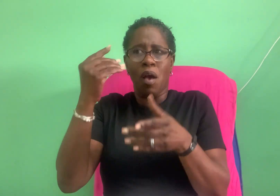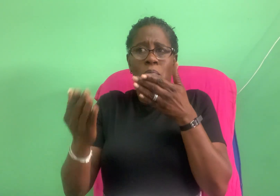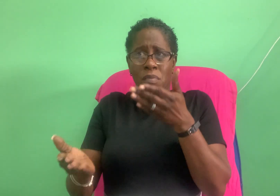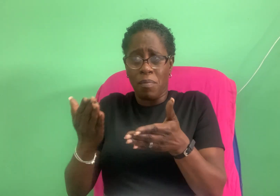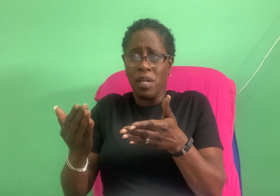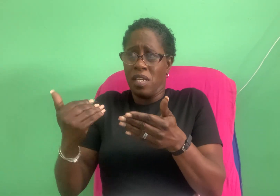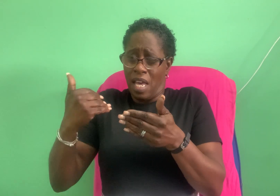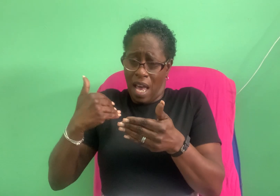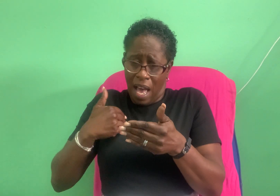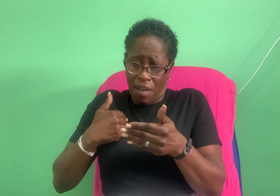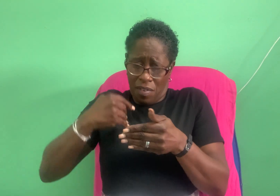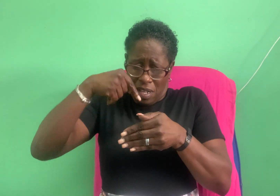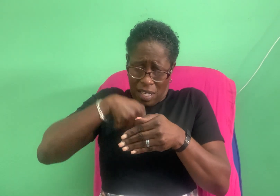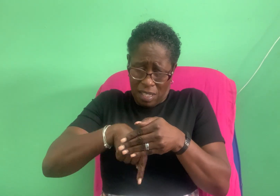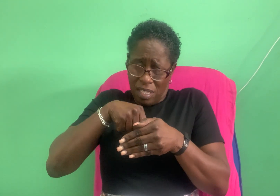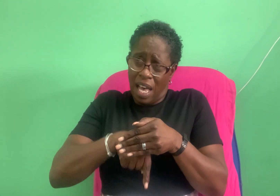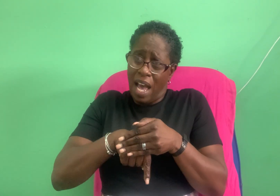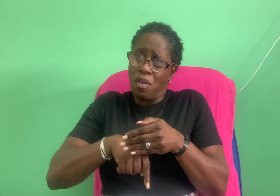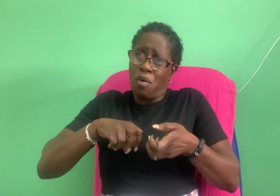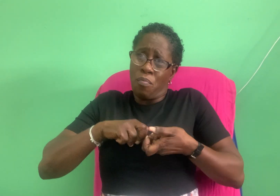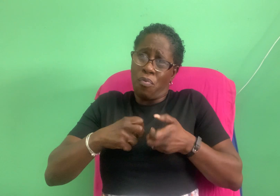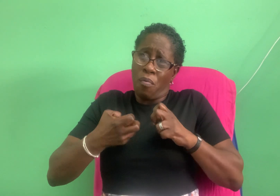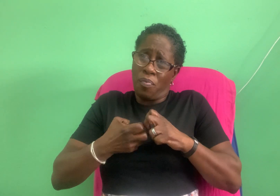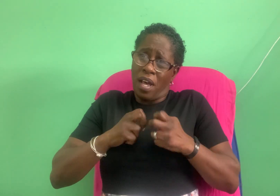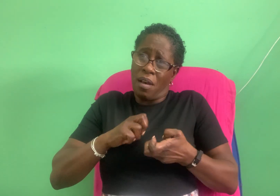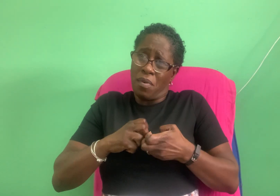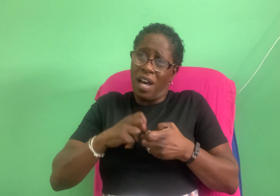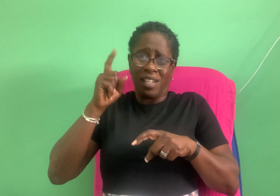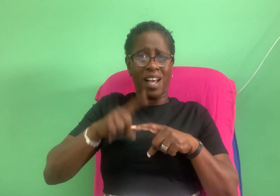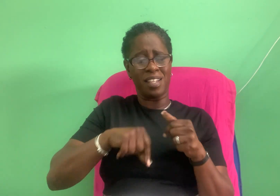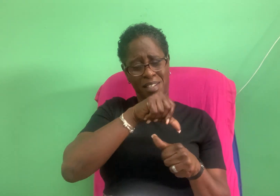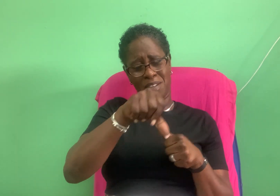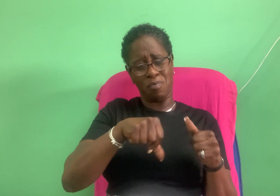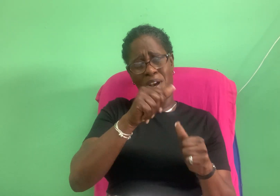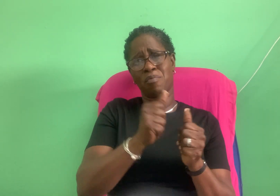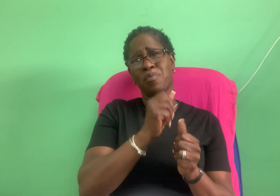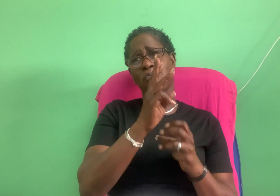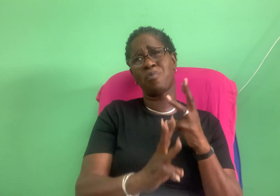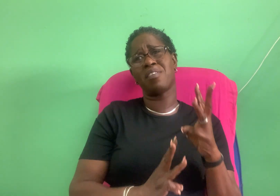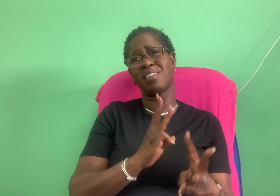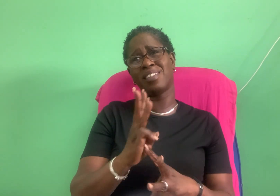these barriers and these disabling conditions that are impacting their ability to interact with the world.